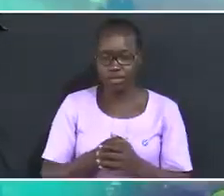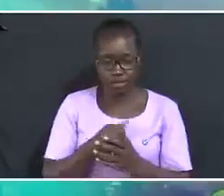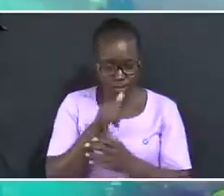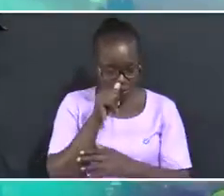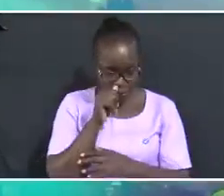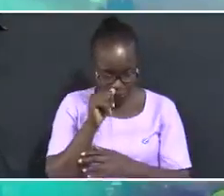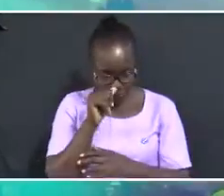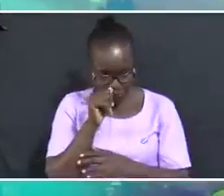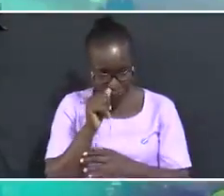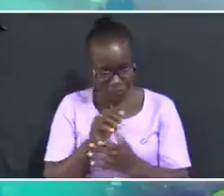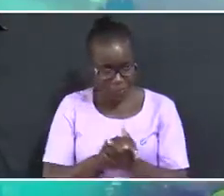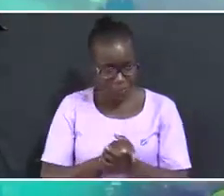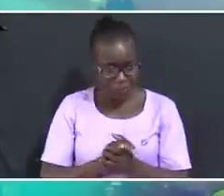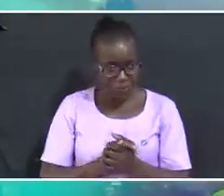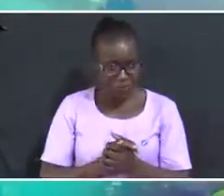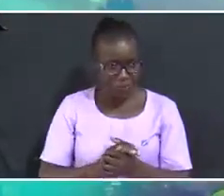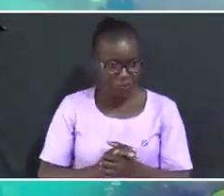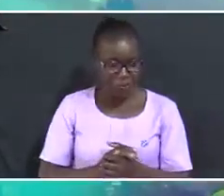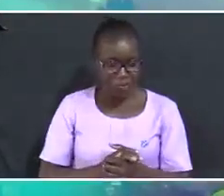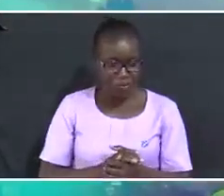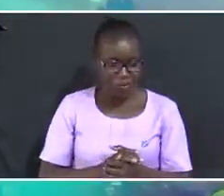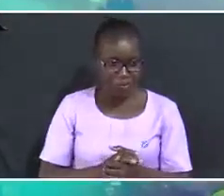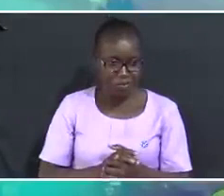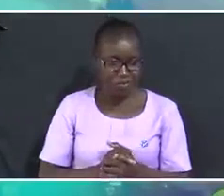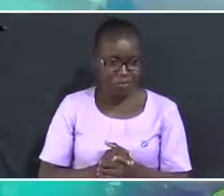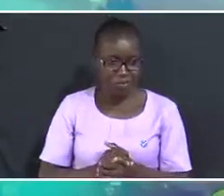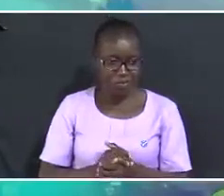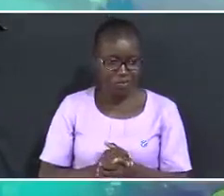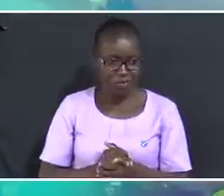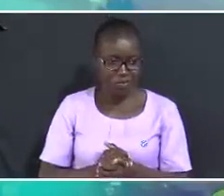Now, today is Sabbath.